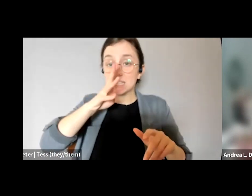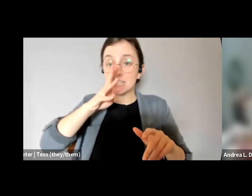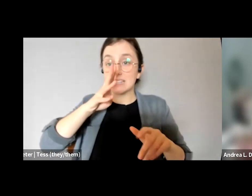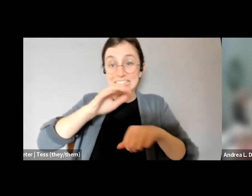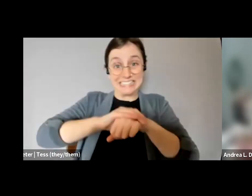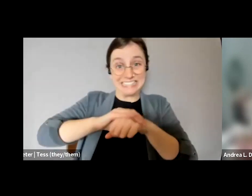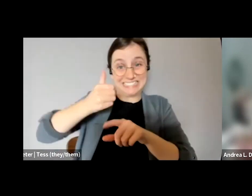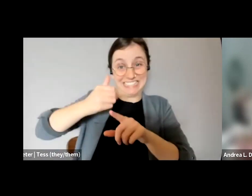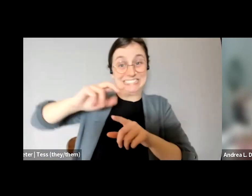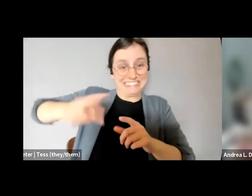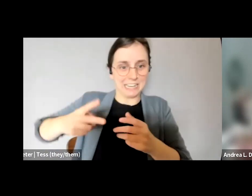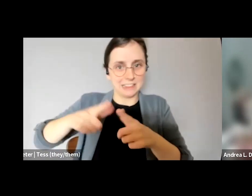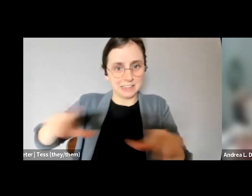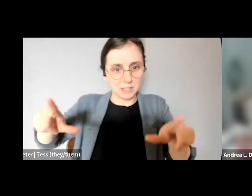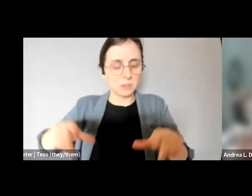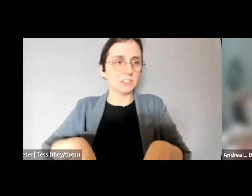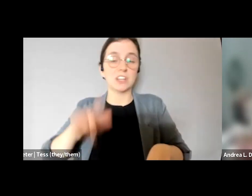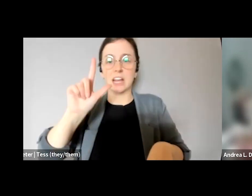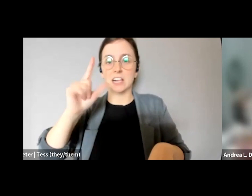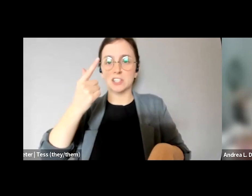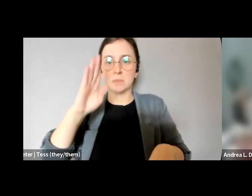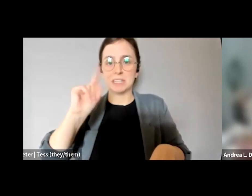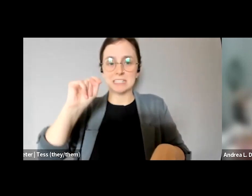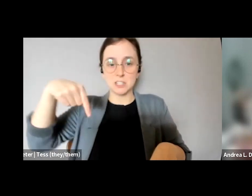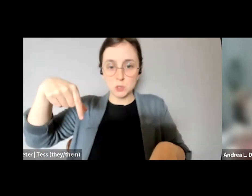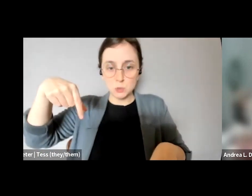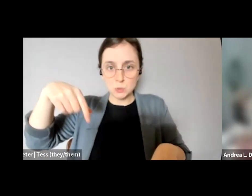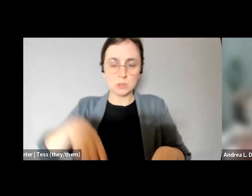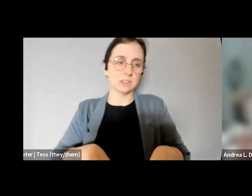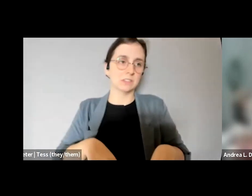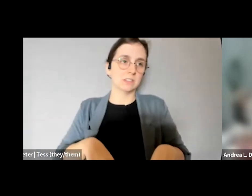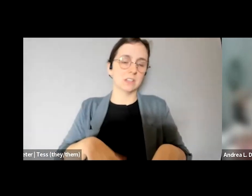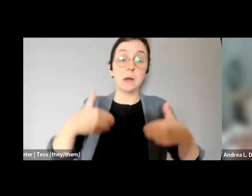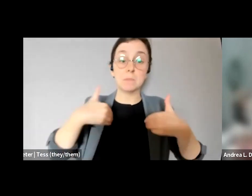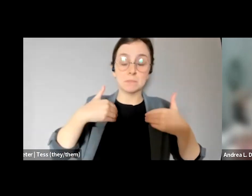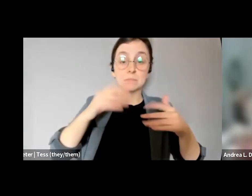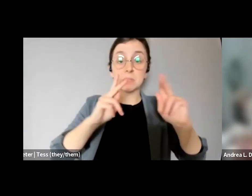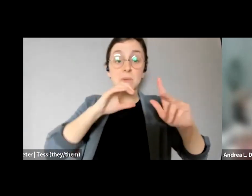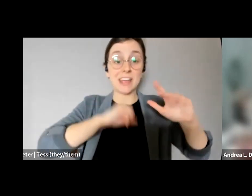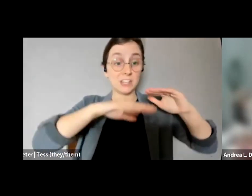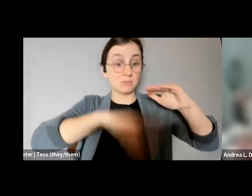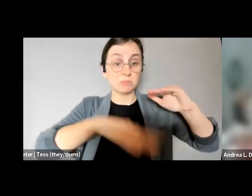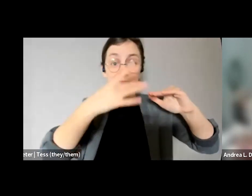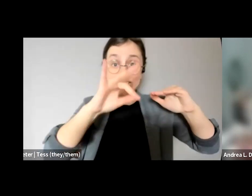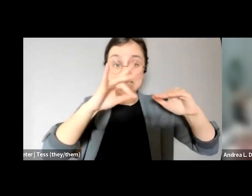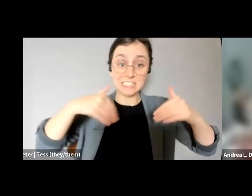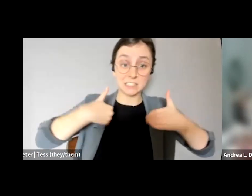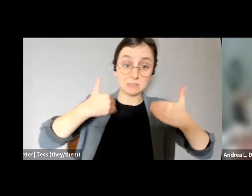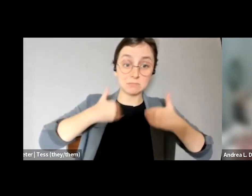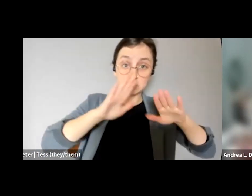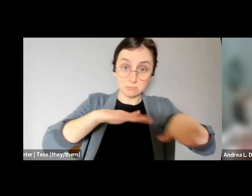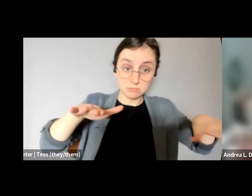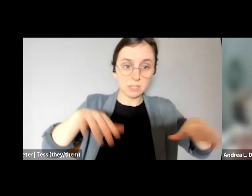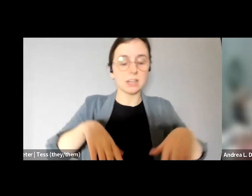LGBTQ, minors, so children and adolescents, and then maybe lastly, the two I would mention would include